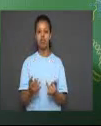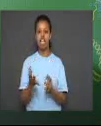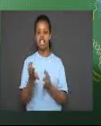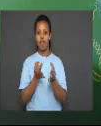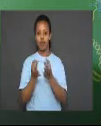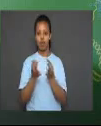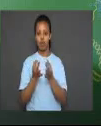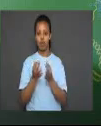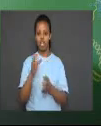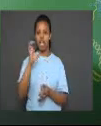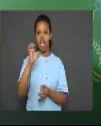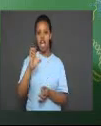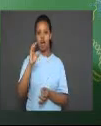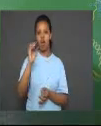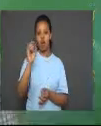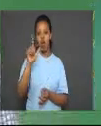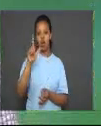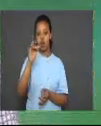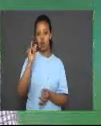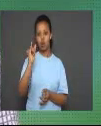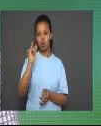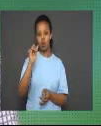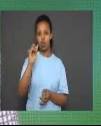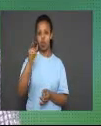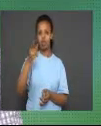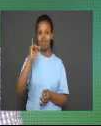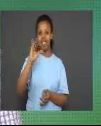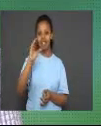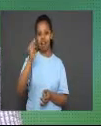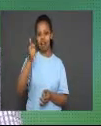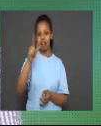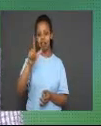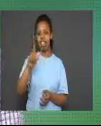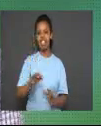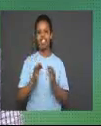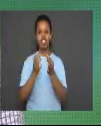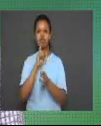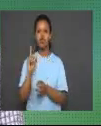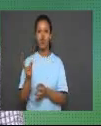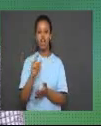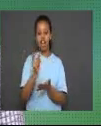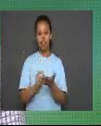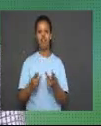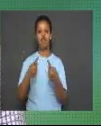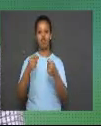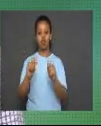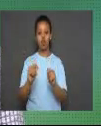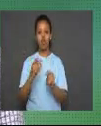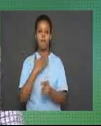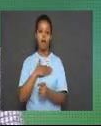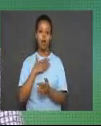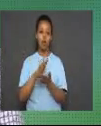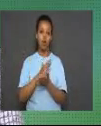of ecological succession. Please write your answers down and we